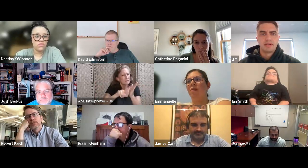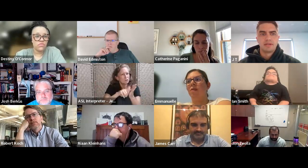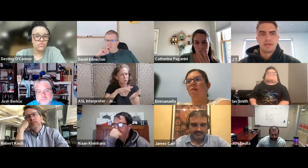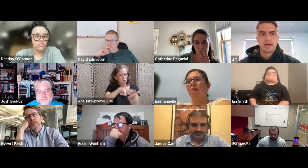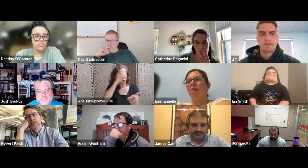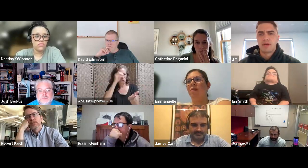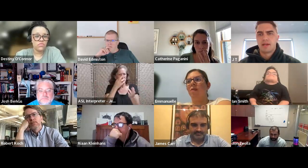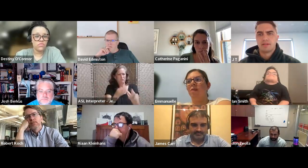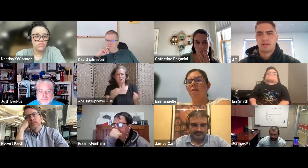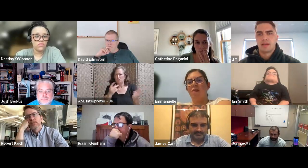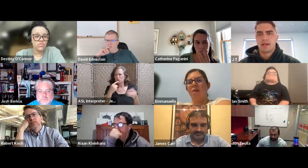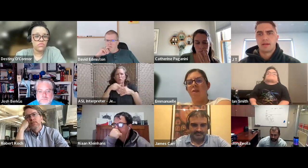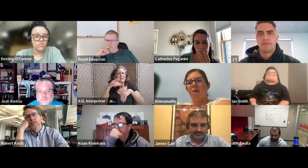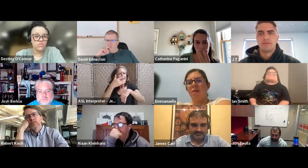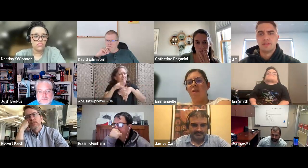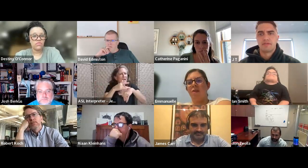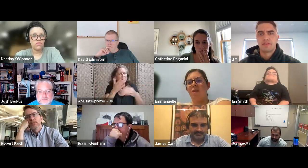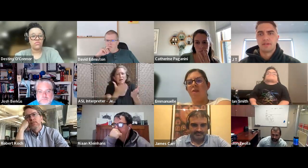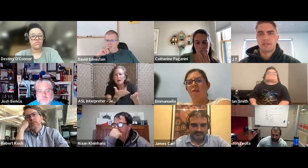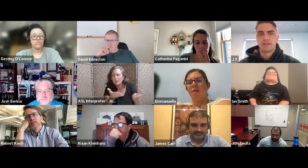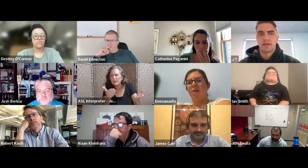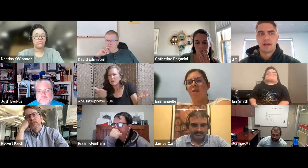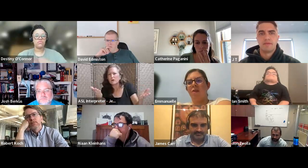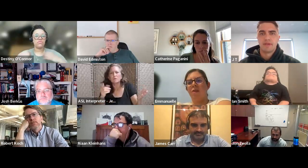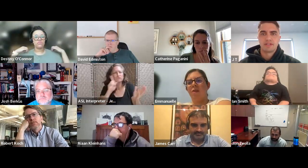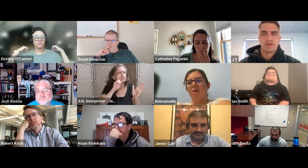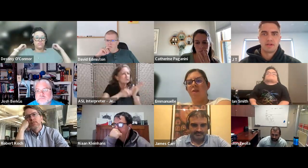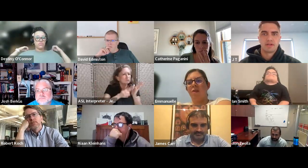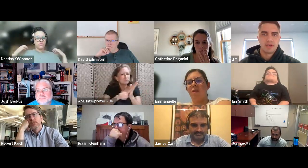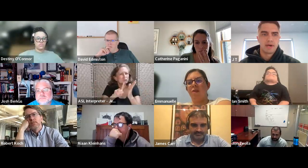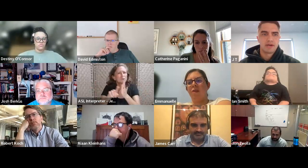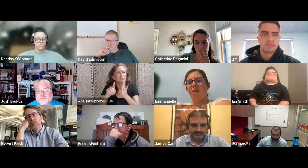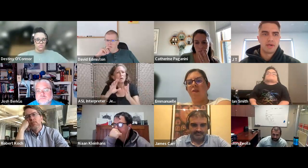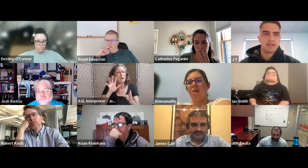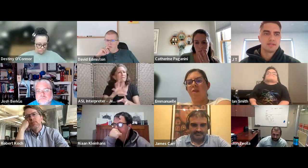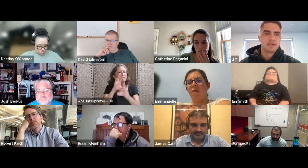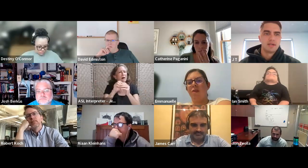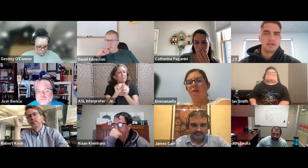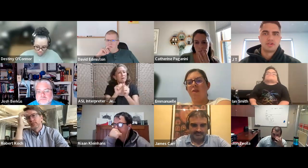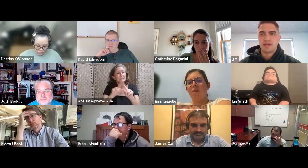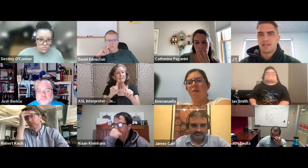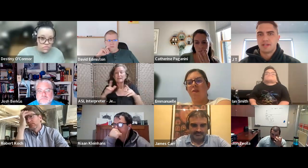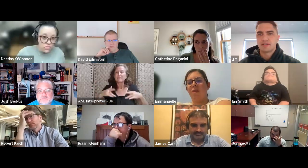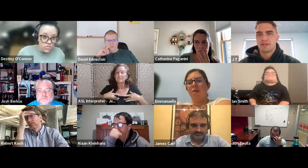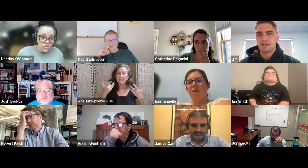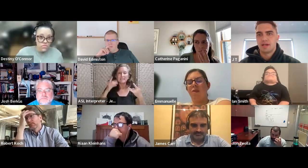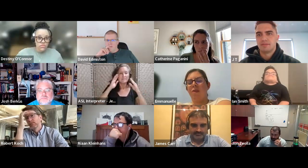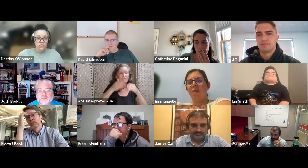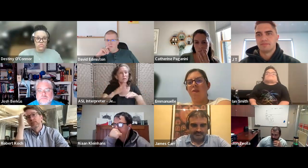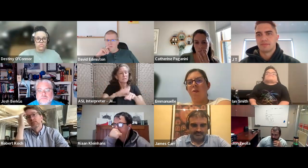We started creating and getting involved in different events around career pathways to try and